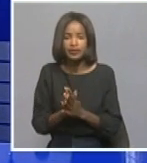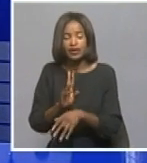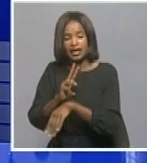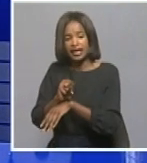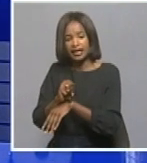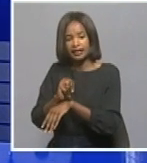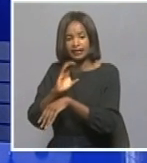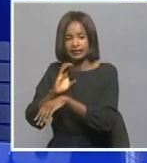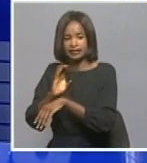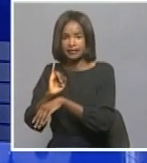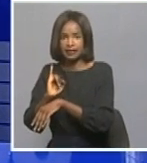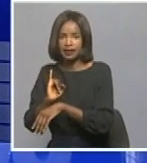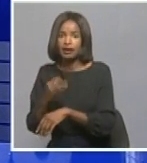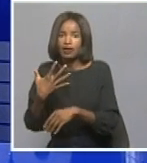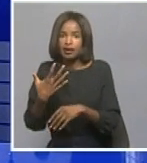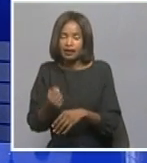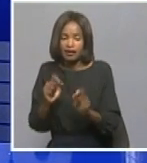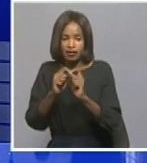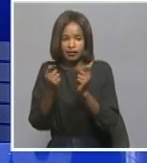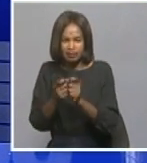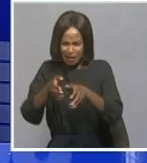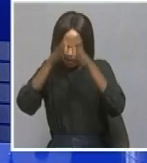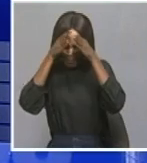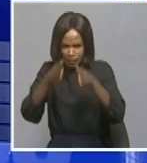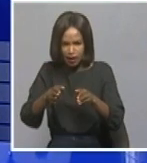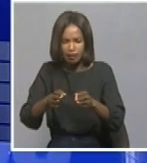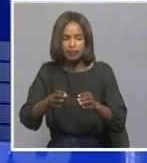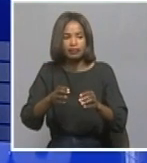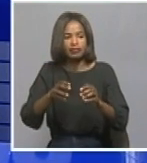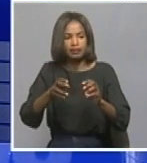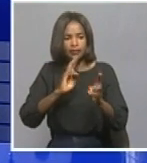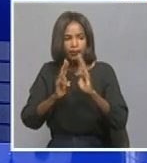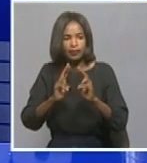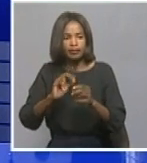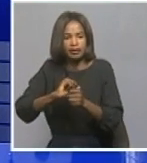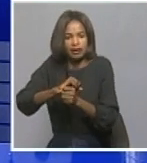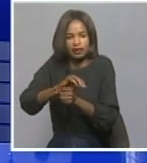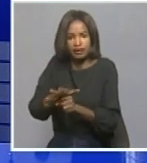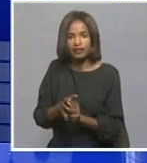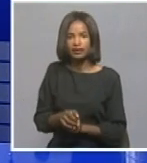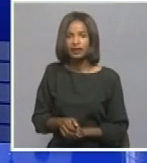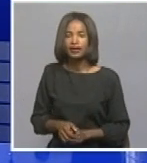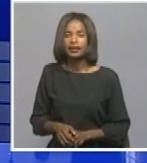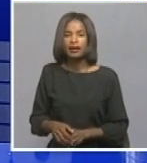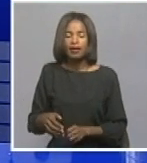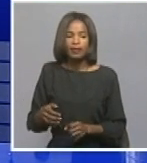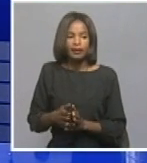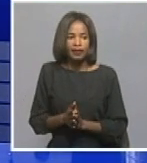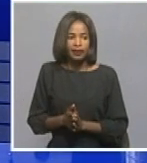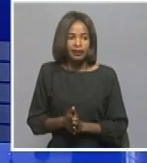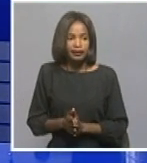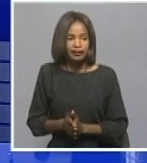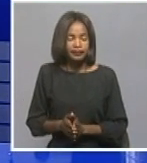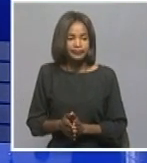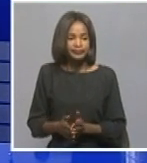has established a private sector COVID-19 task team. Now, to shed more light on this, we are now joined via Skype by the